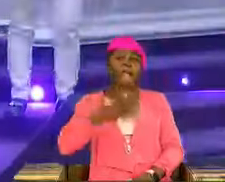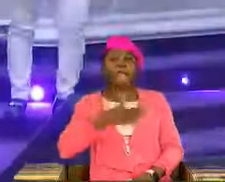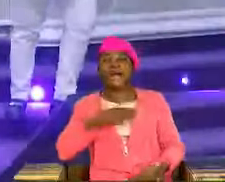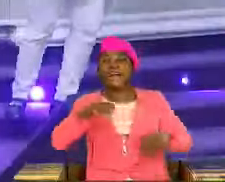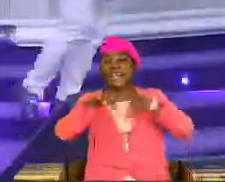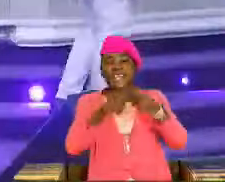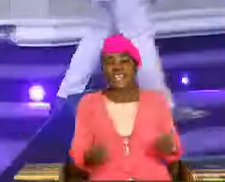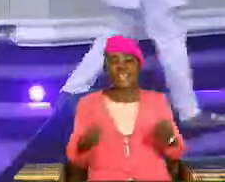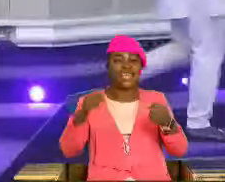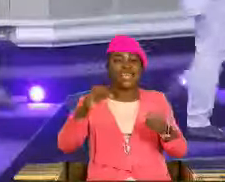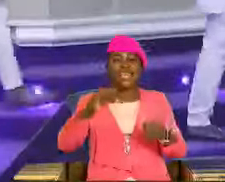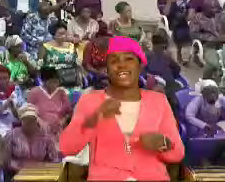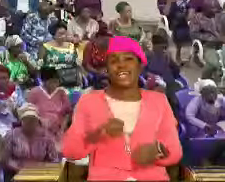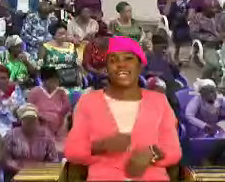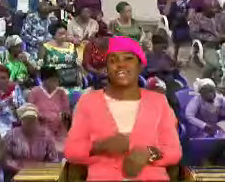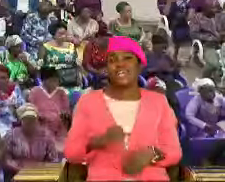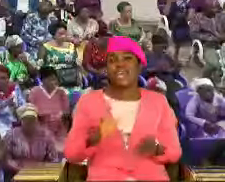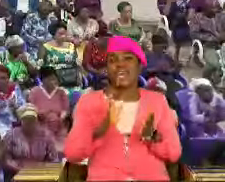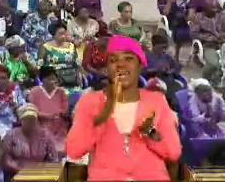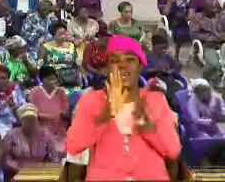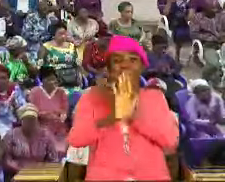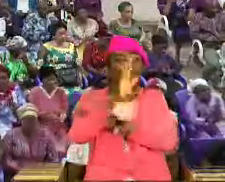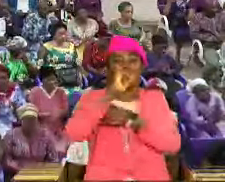hu God bless